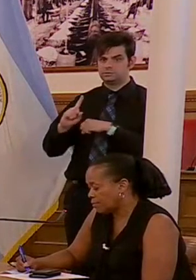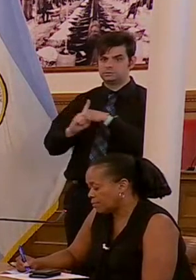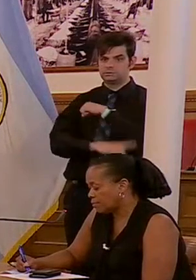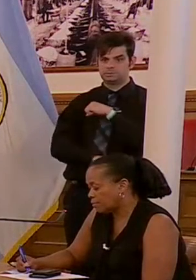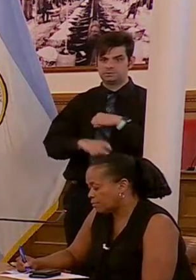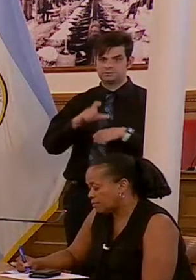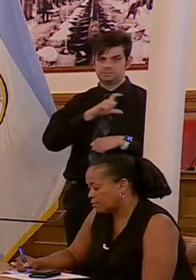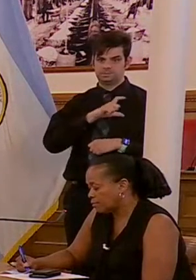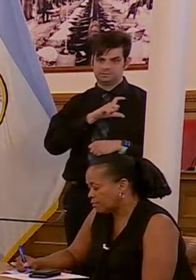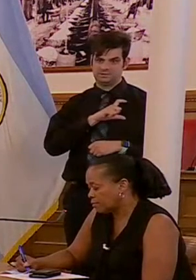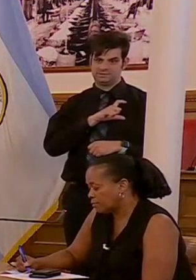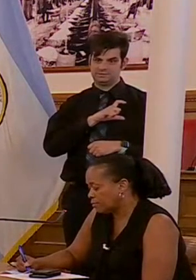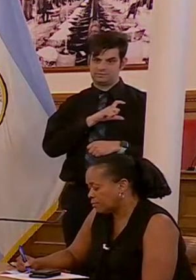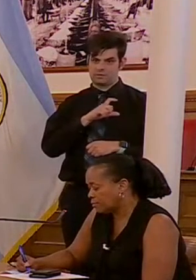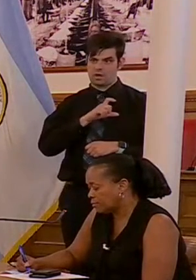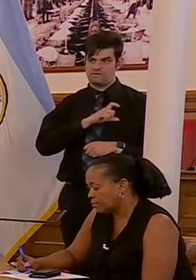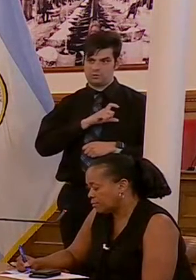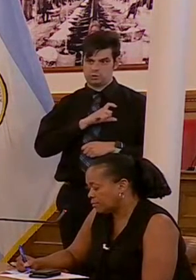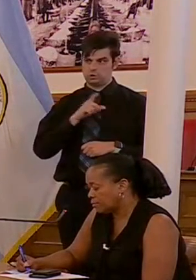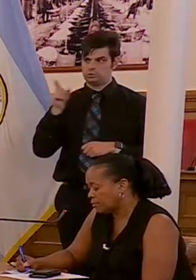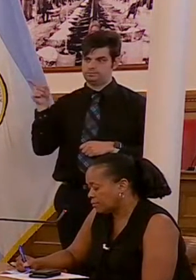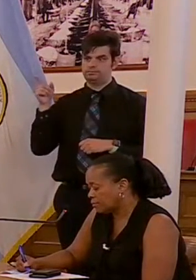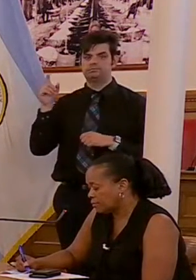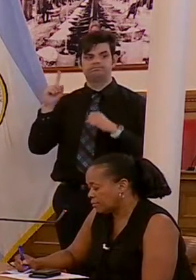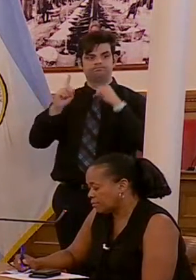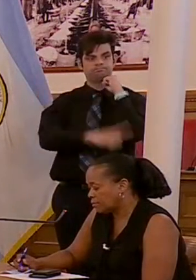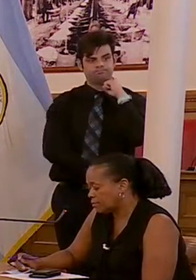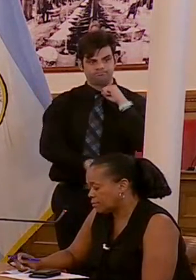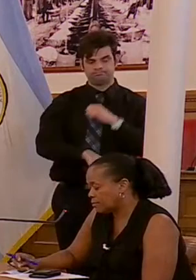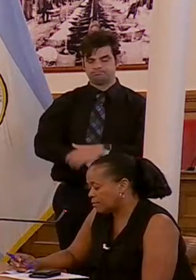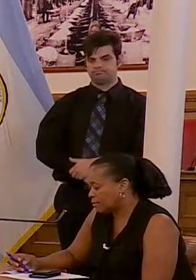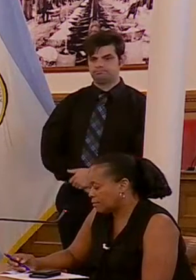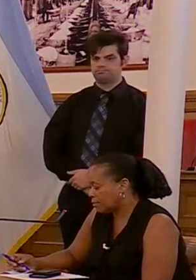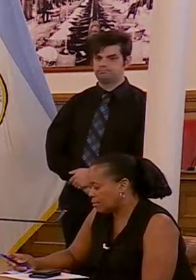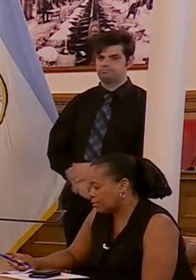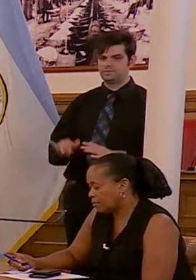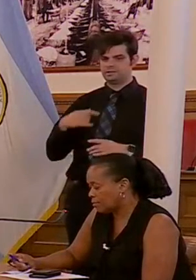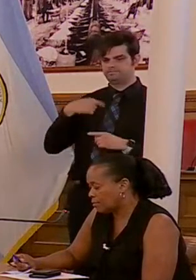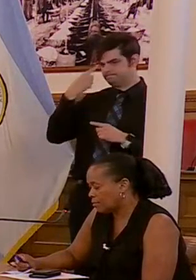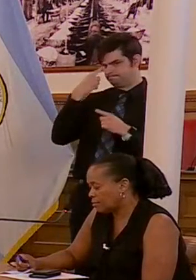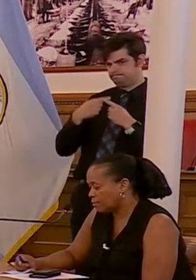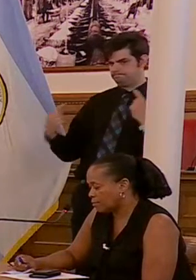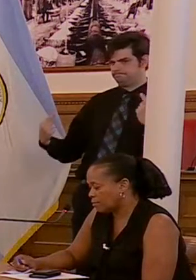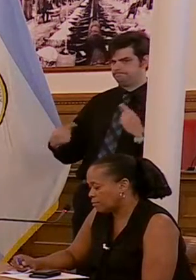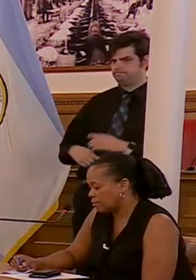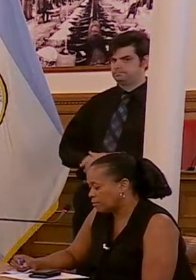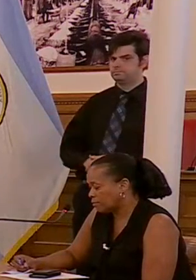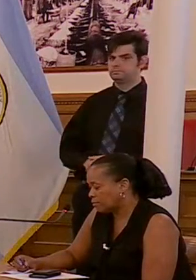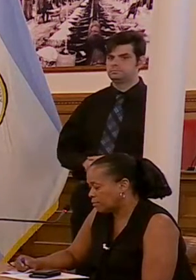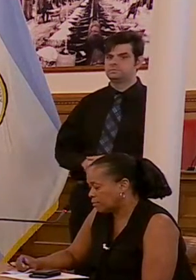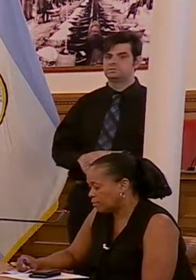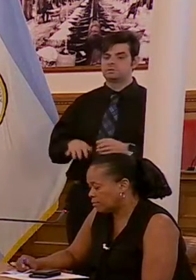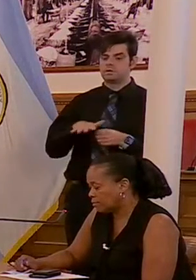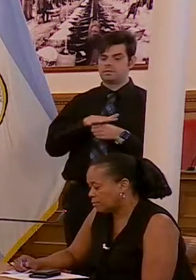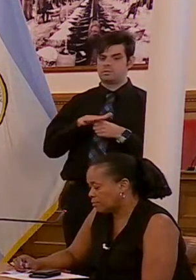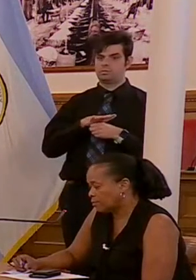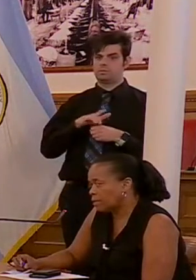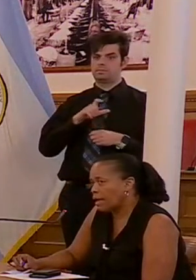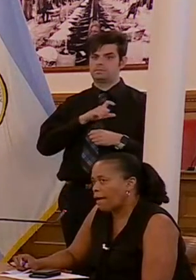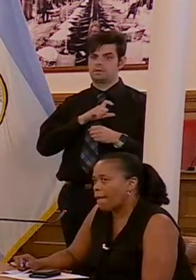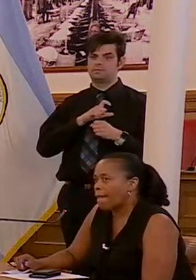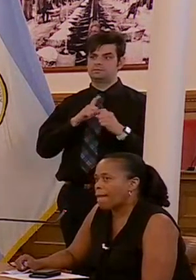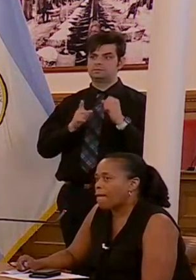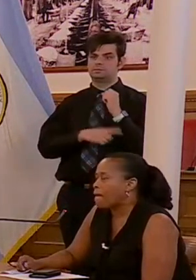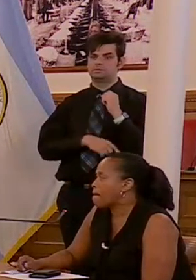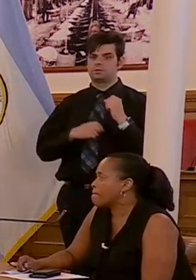hold all of us accountable, but the area of police officer discipline is one that we've spent a lot of time on and are in the process